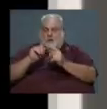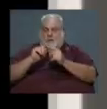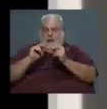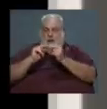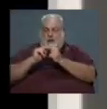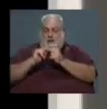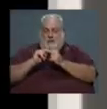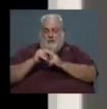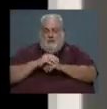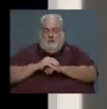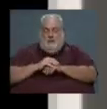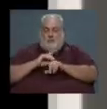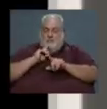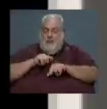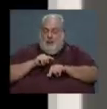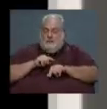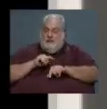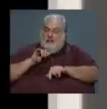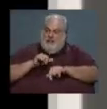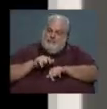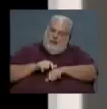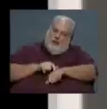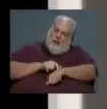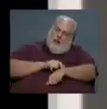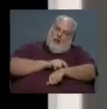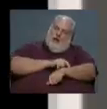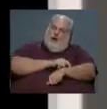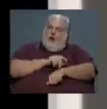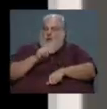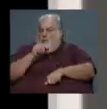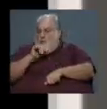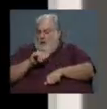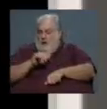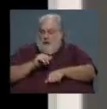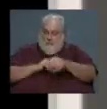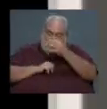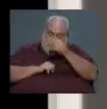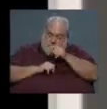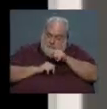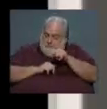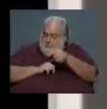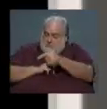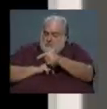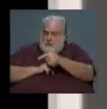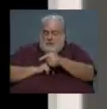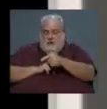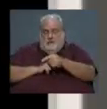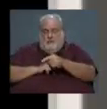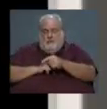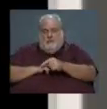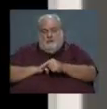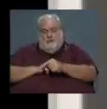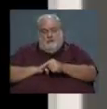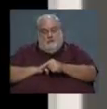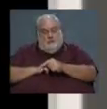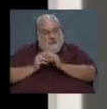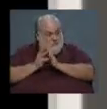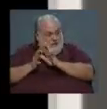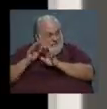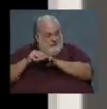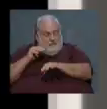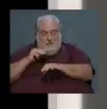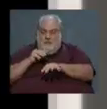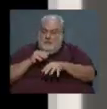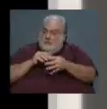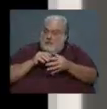long way around, because they can just make that path right there and come out Winston that way, so they wouldn't have to go through the... into all that traffic. Well, I mean, they have to